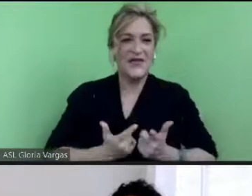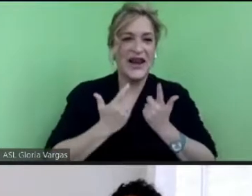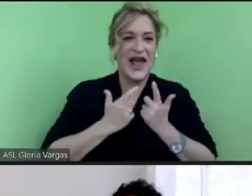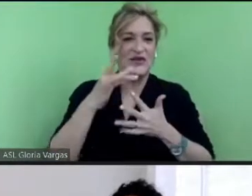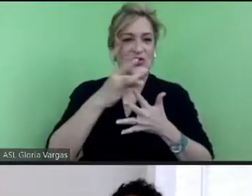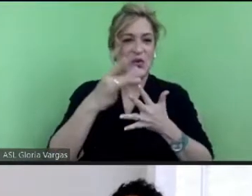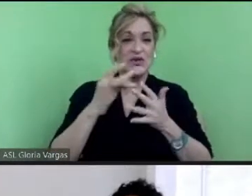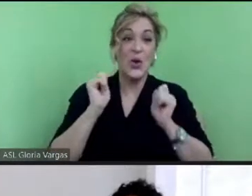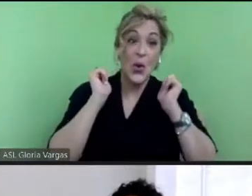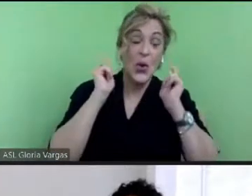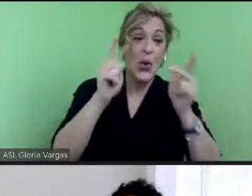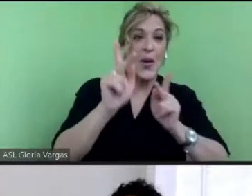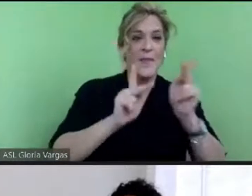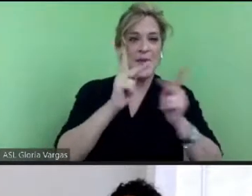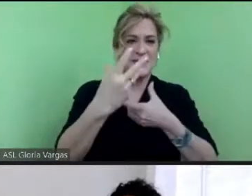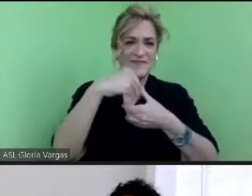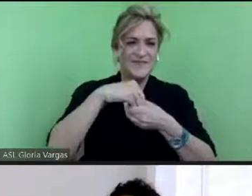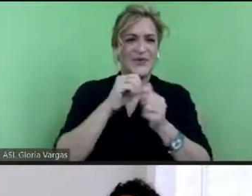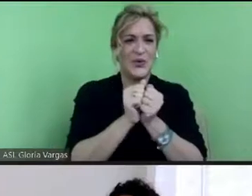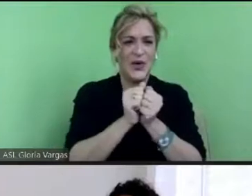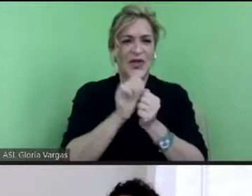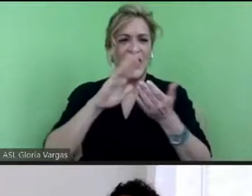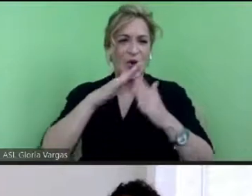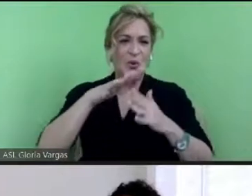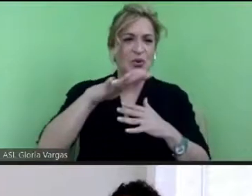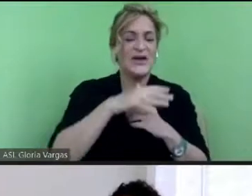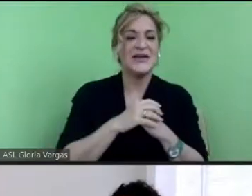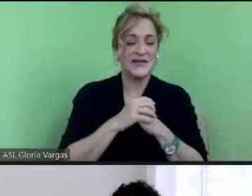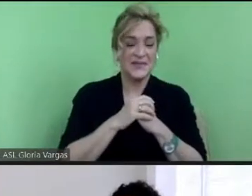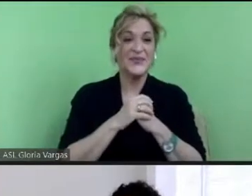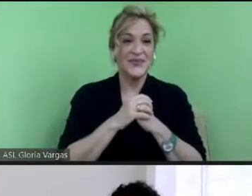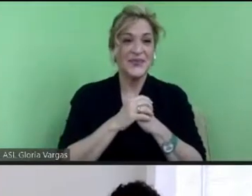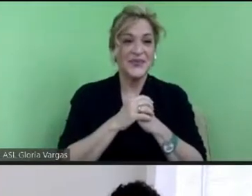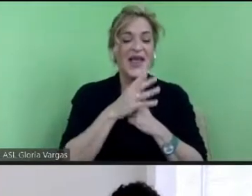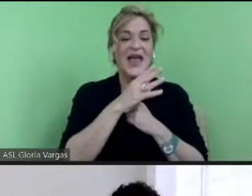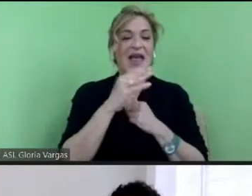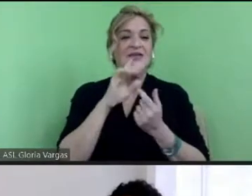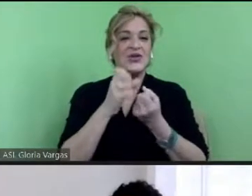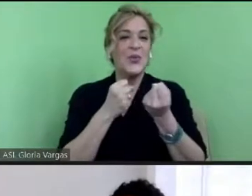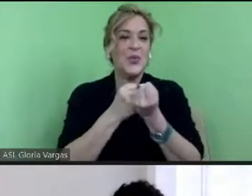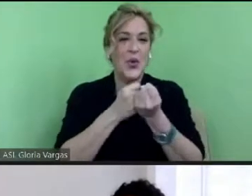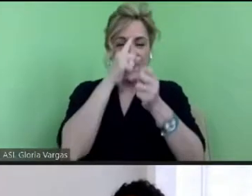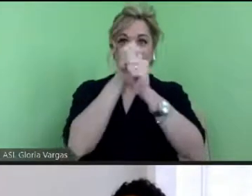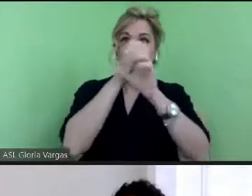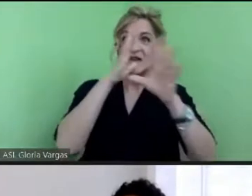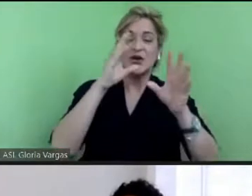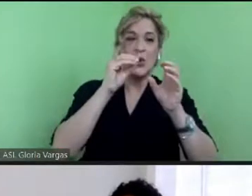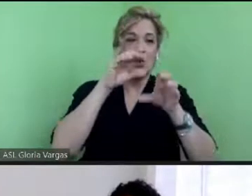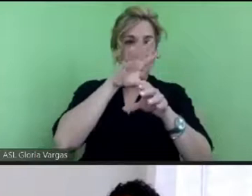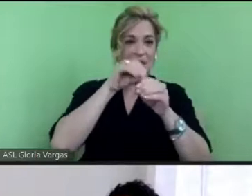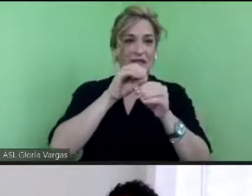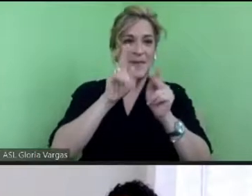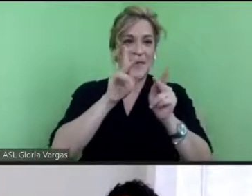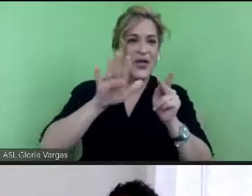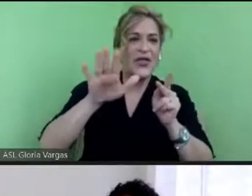can be valued contributing members of their community. Our vision of supporting people within their communities in natural settings